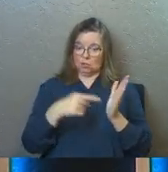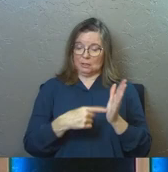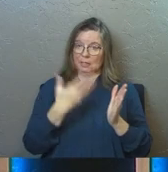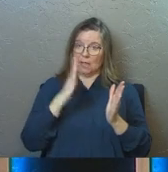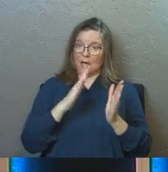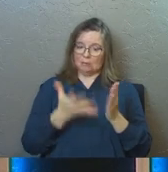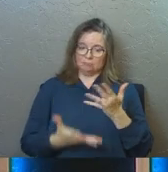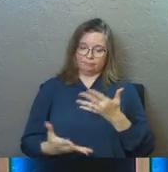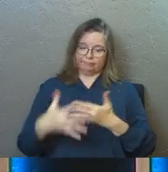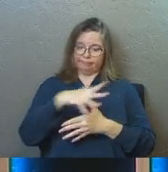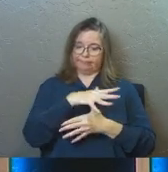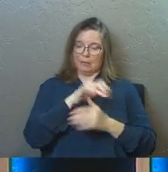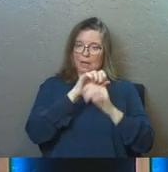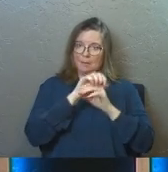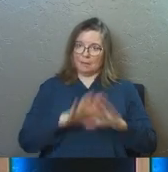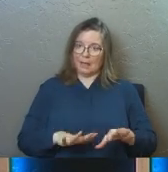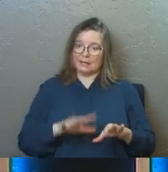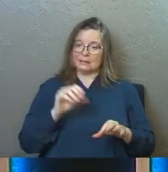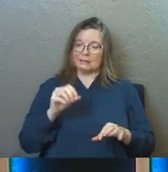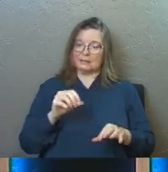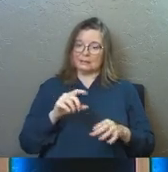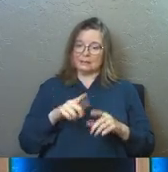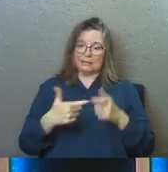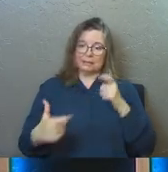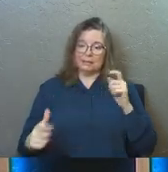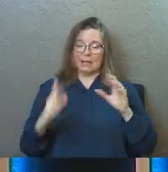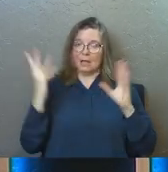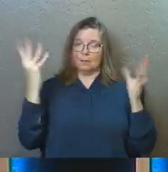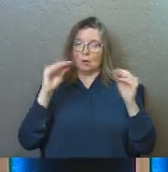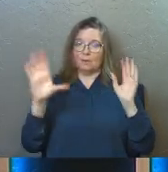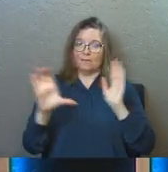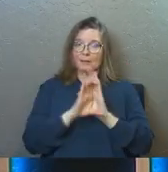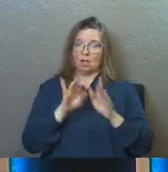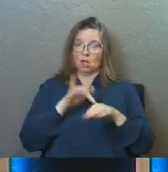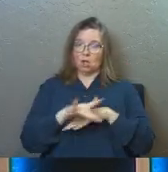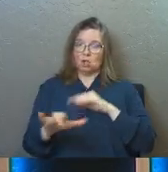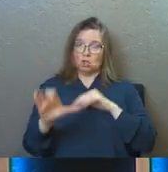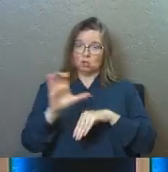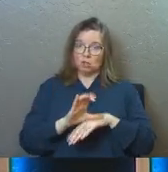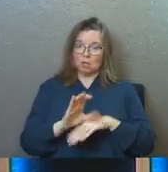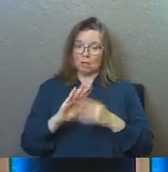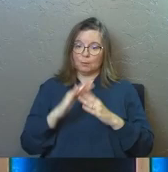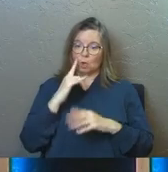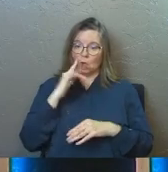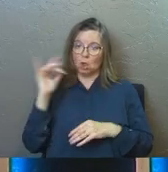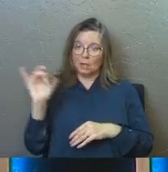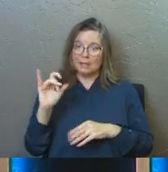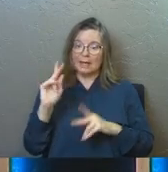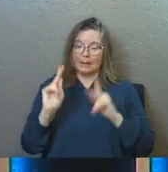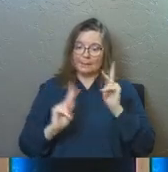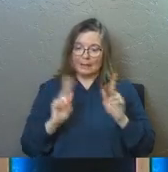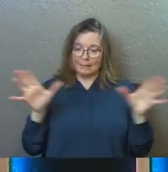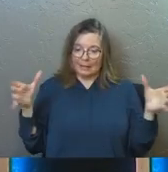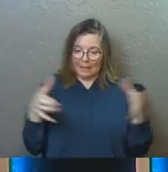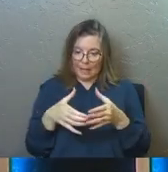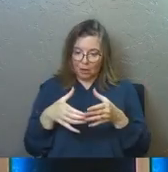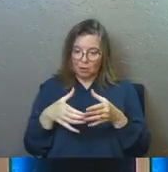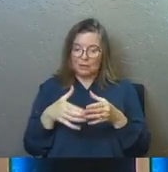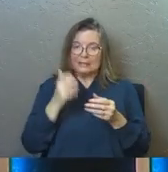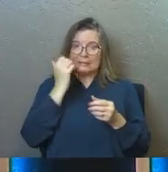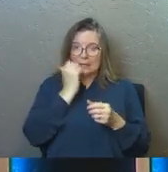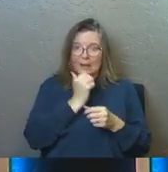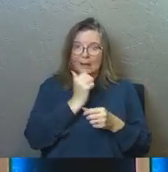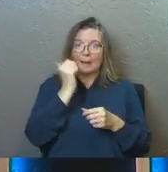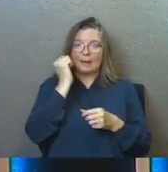God is placing priority and blessing and this and painting this big, beautiful picture in the early church of what community should look like. It's people gathering